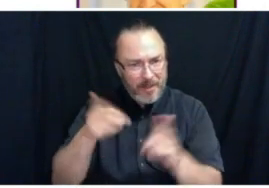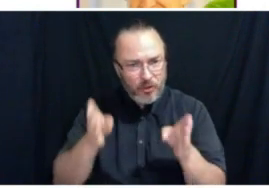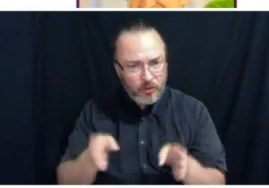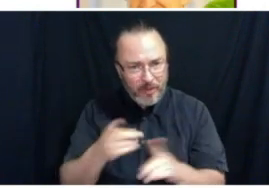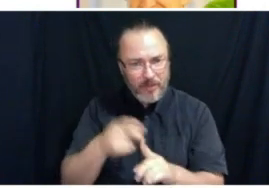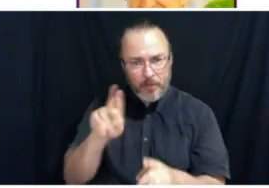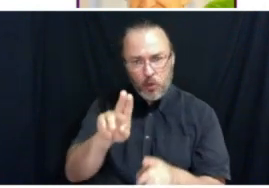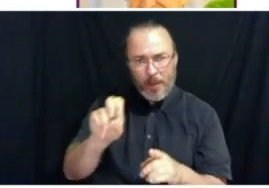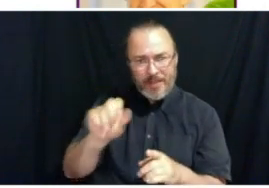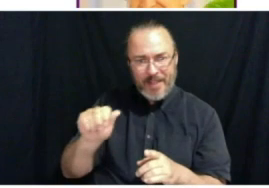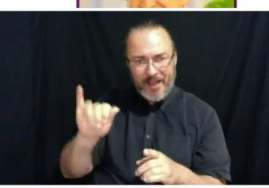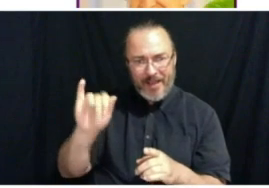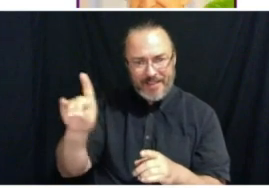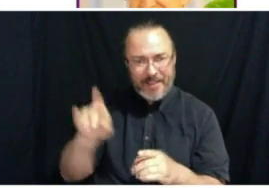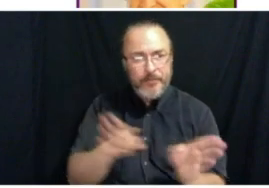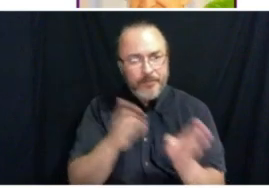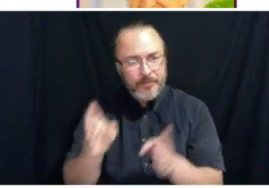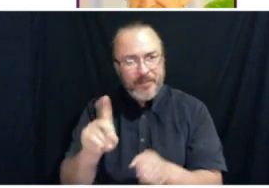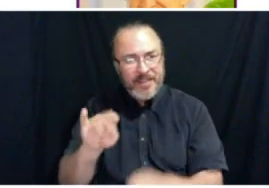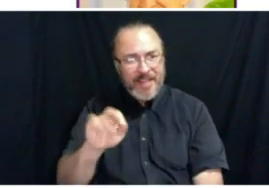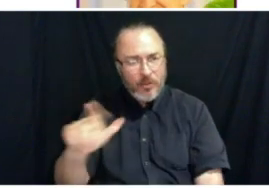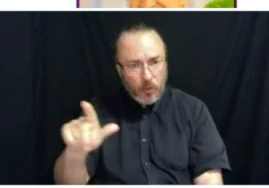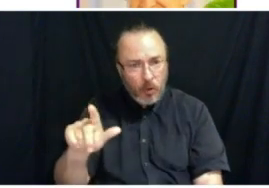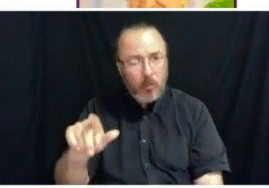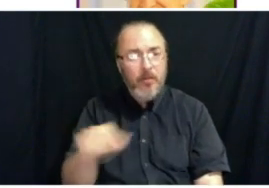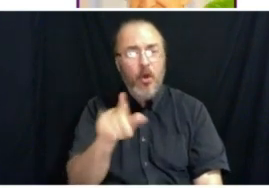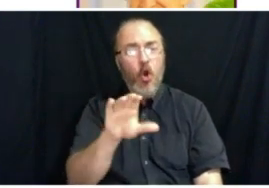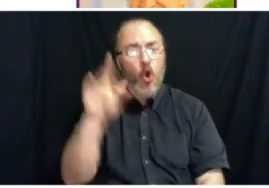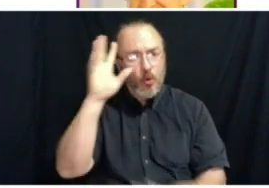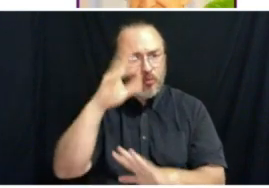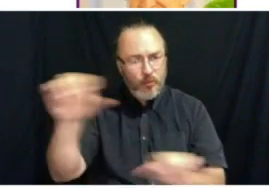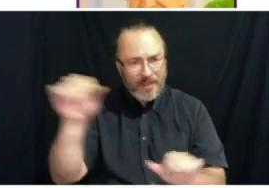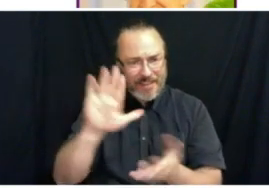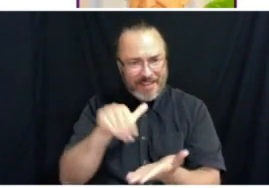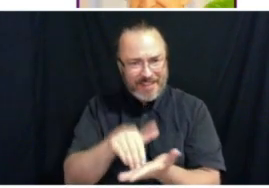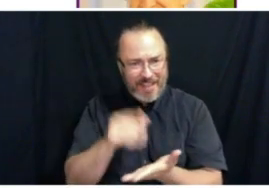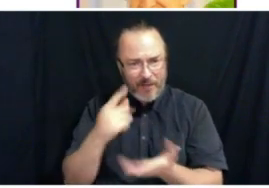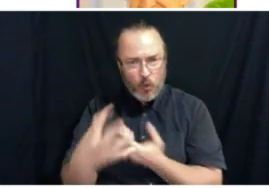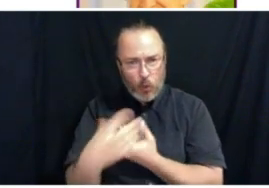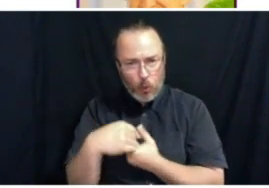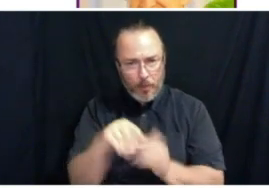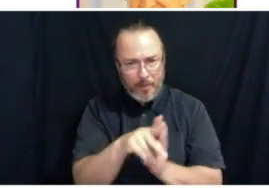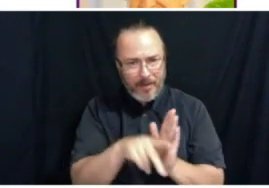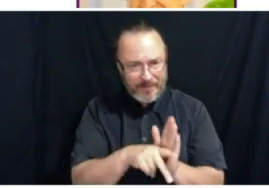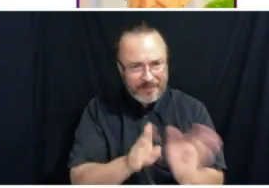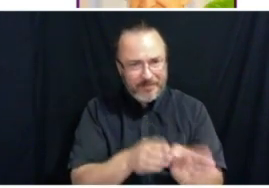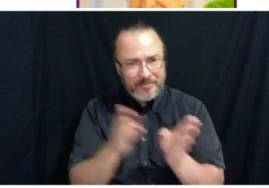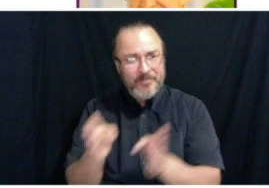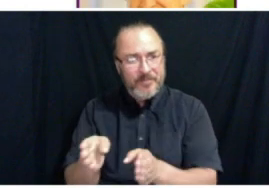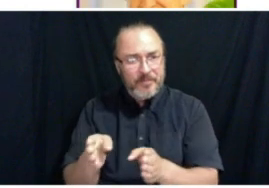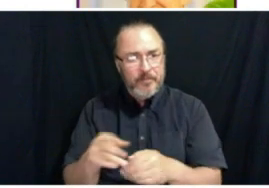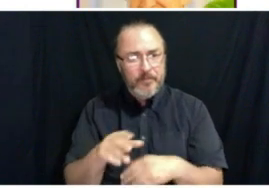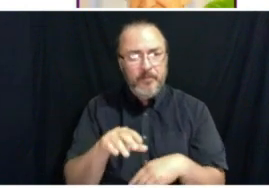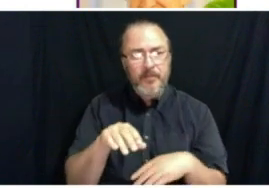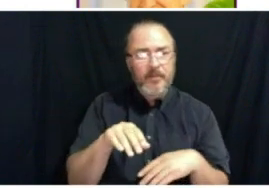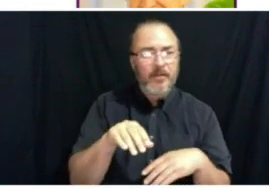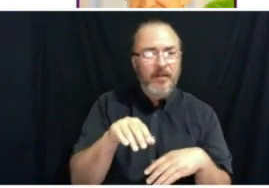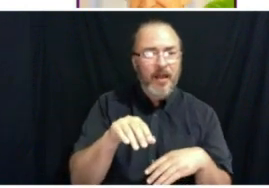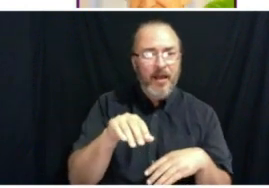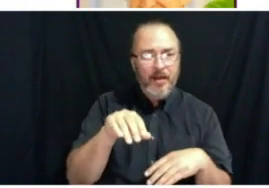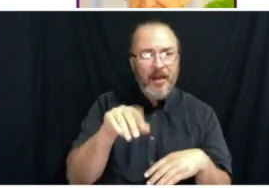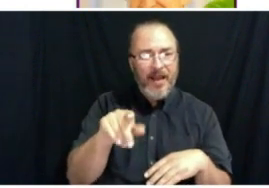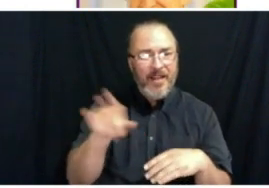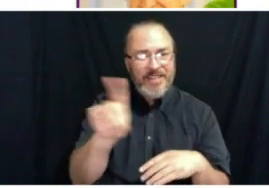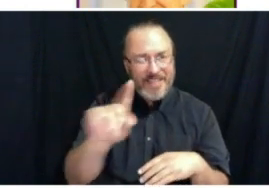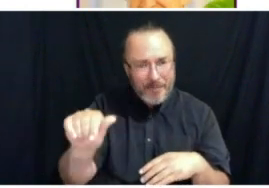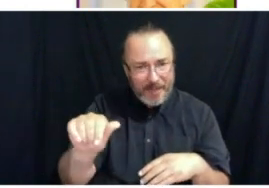USAID, Daniel Mont, the Co-President of the Center for Inclusive Policy, and Vibhu Sharma, a Disability